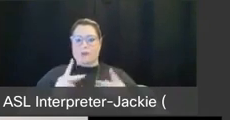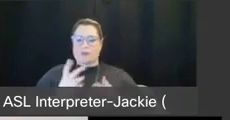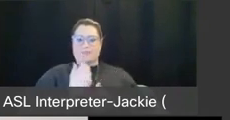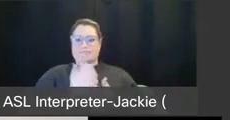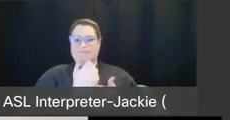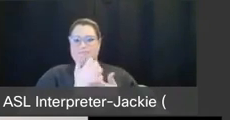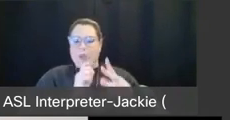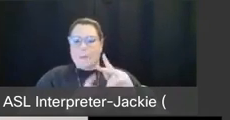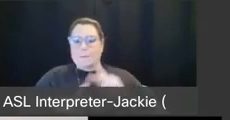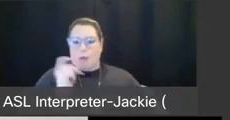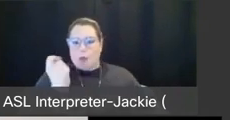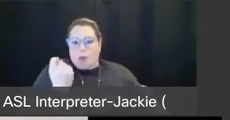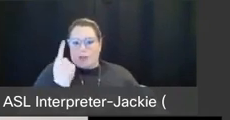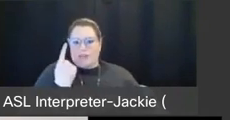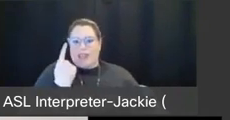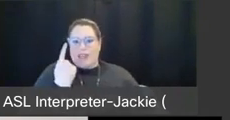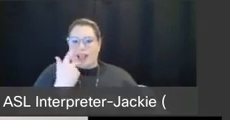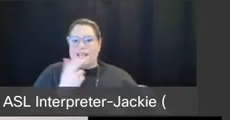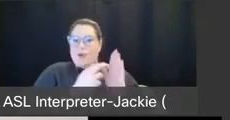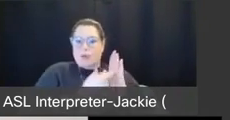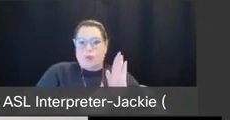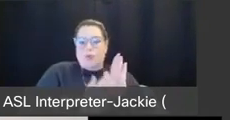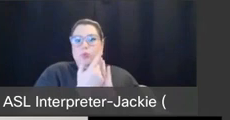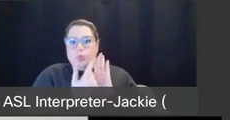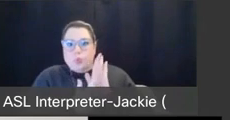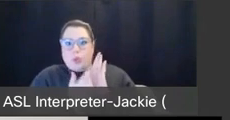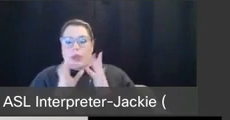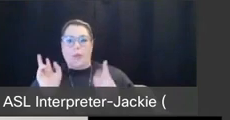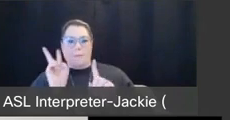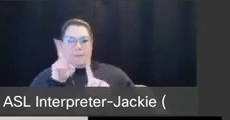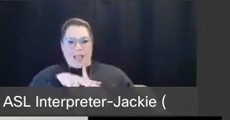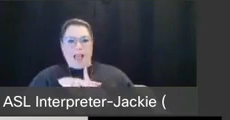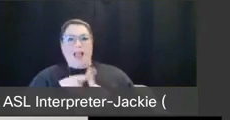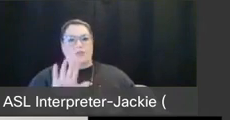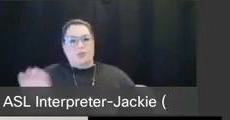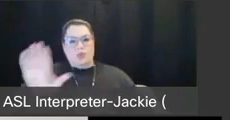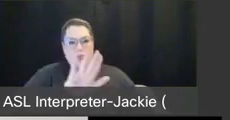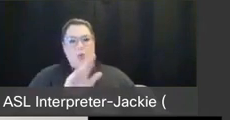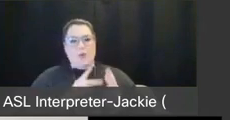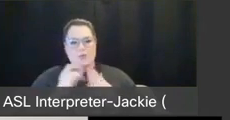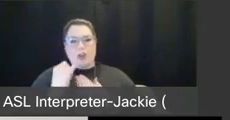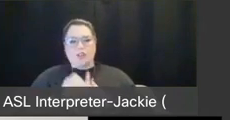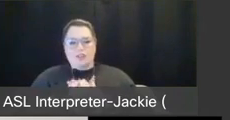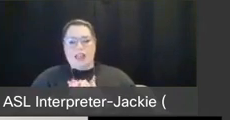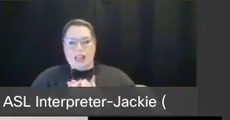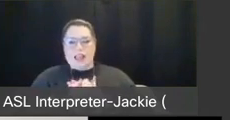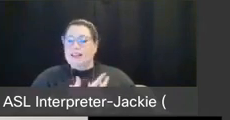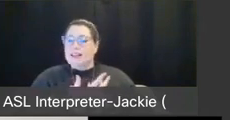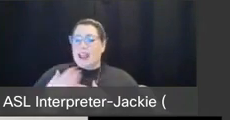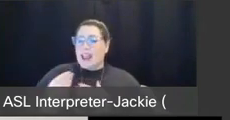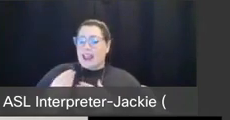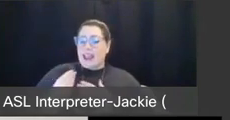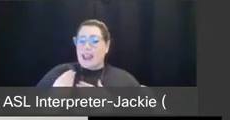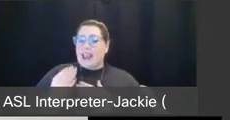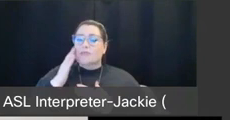to understand what the law is that is applicable to your project and what the requirements are